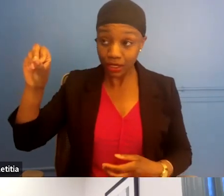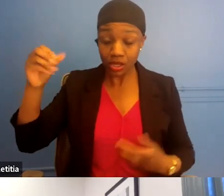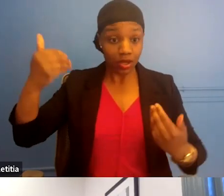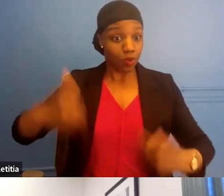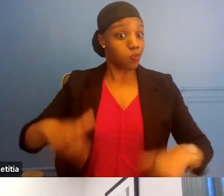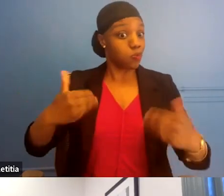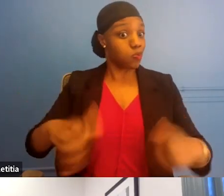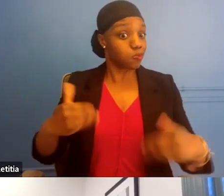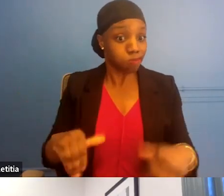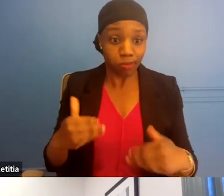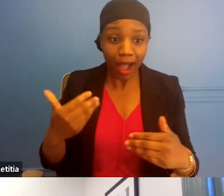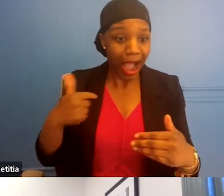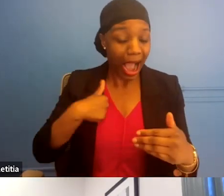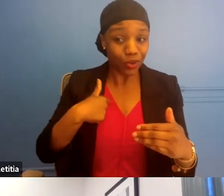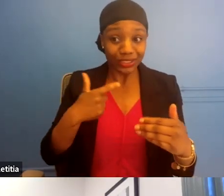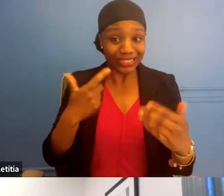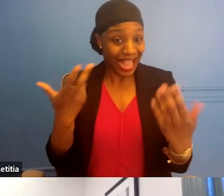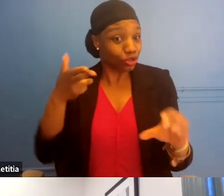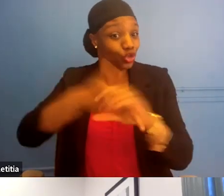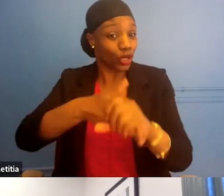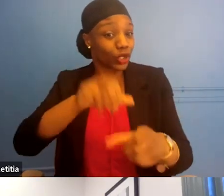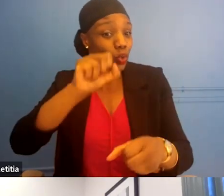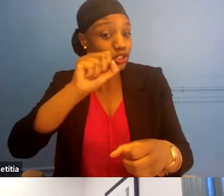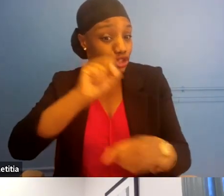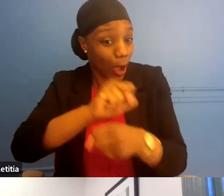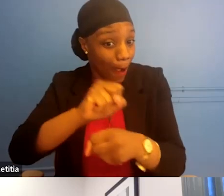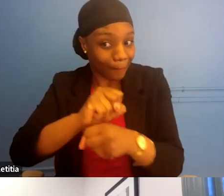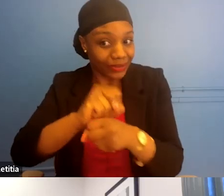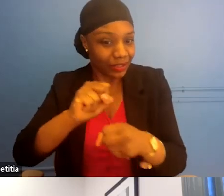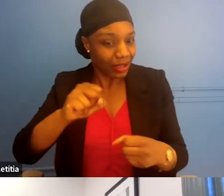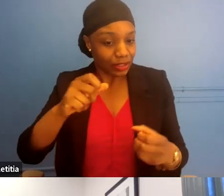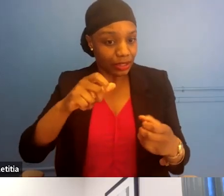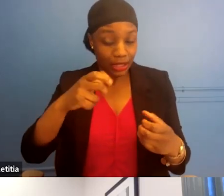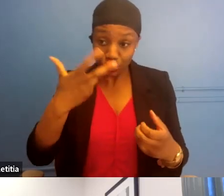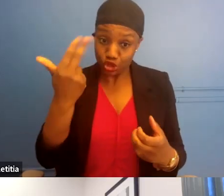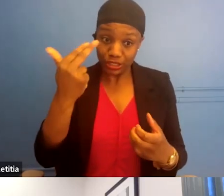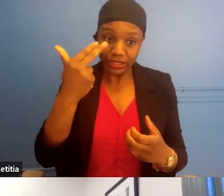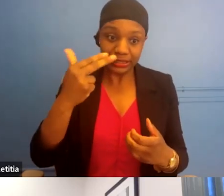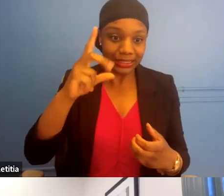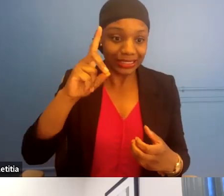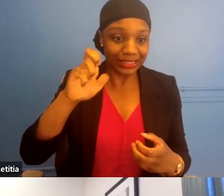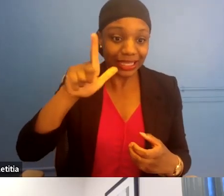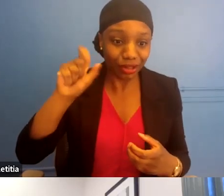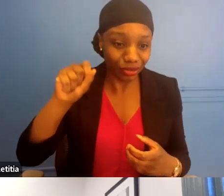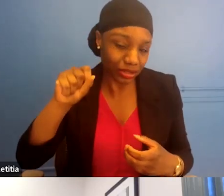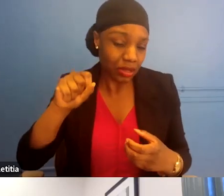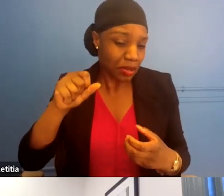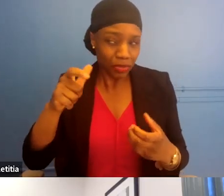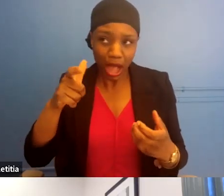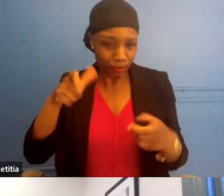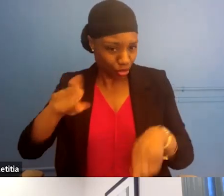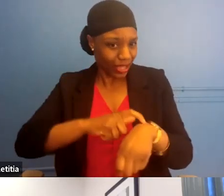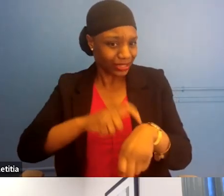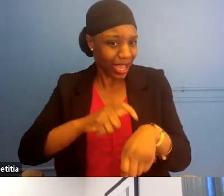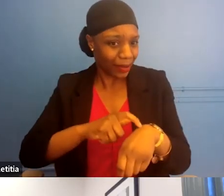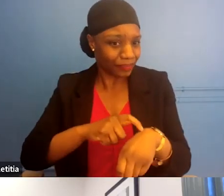the workforce in an up economic cycle. I did about 13 deals in my 2 years at Goldman. And here I'm going to date myself, but I helped open